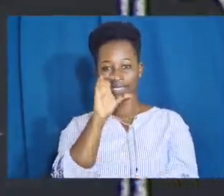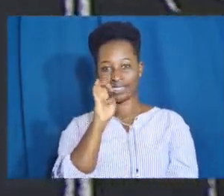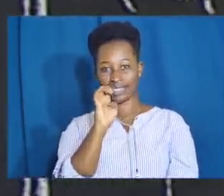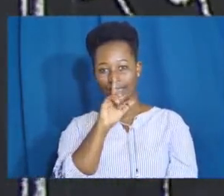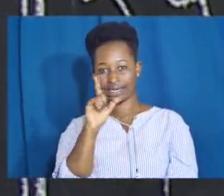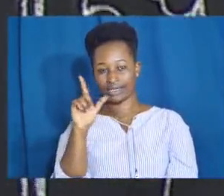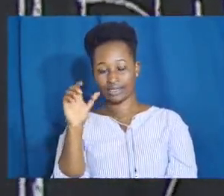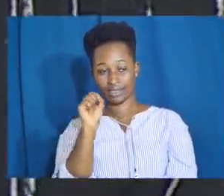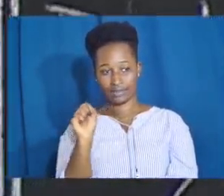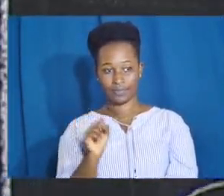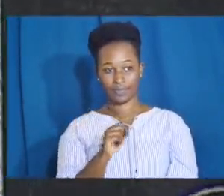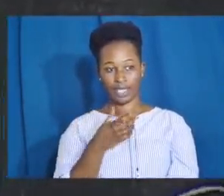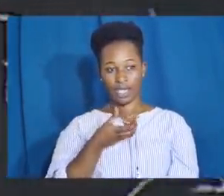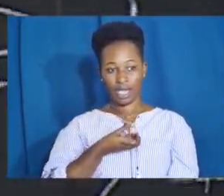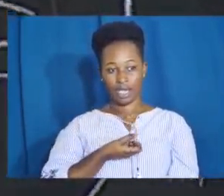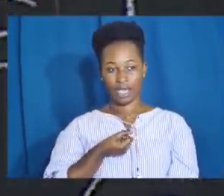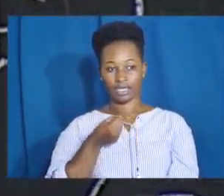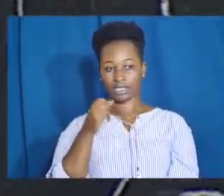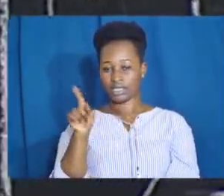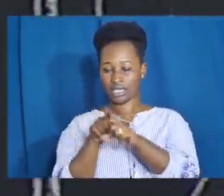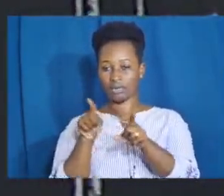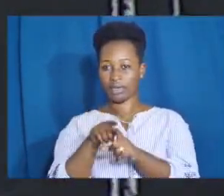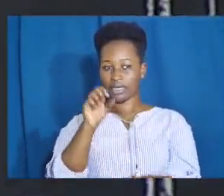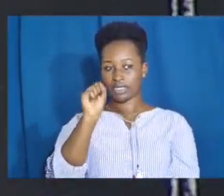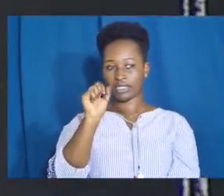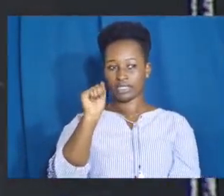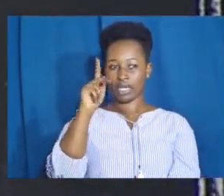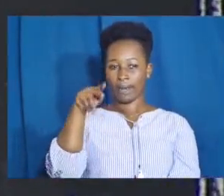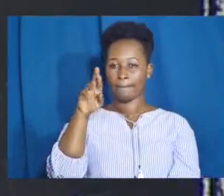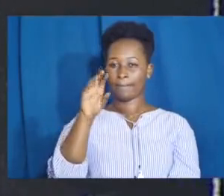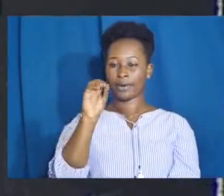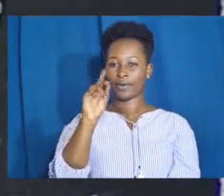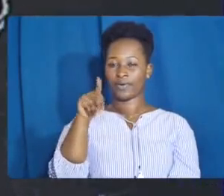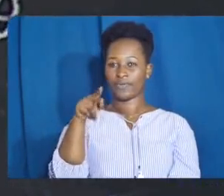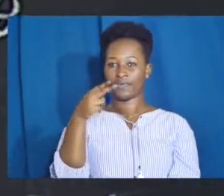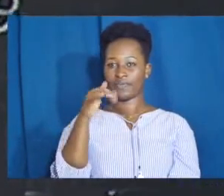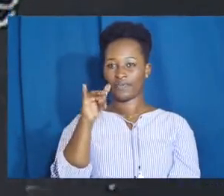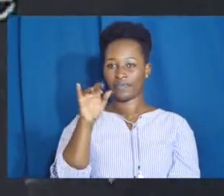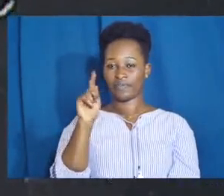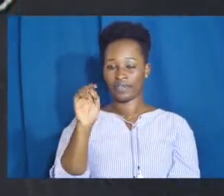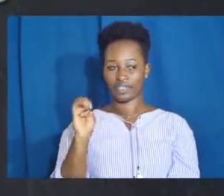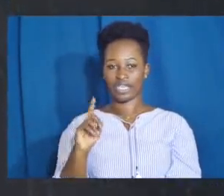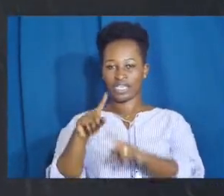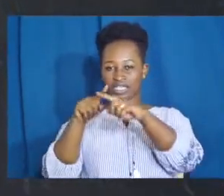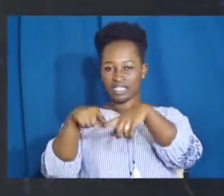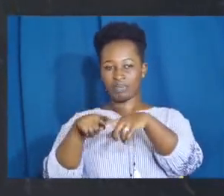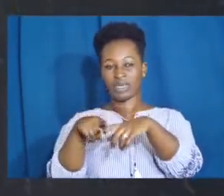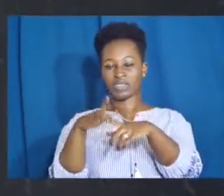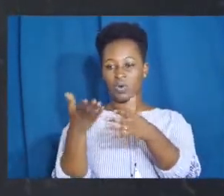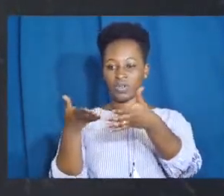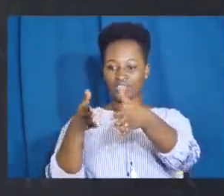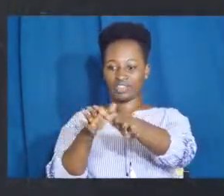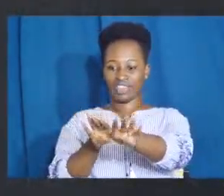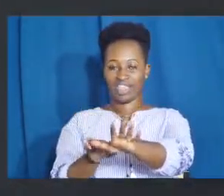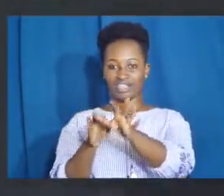multicellular. It is saprophytic. It depends on dead matter or dead